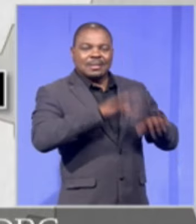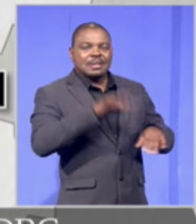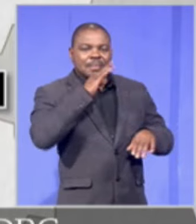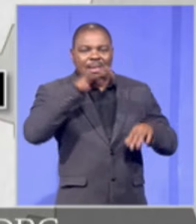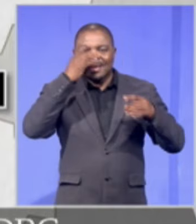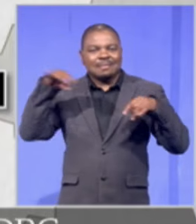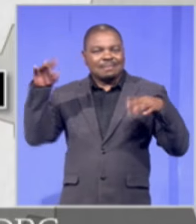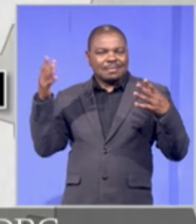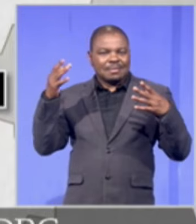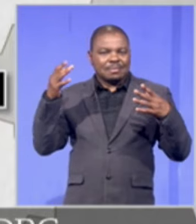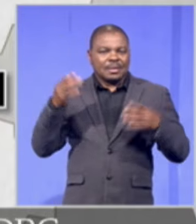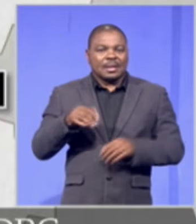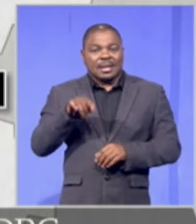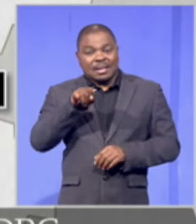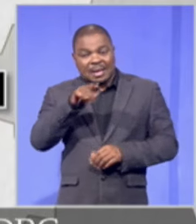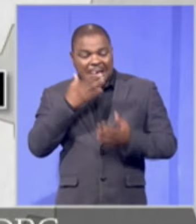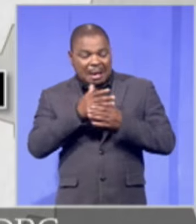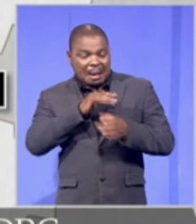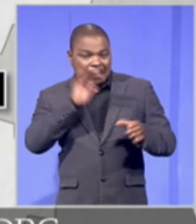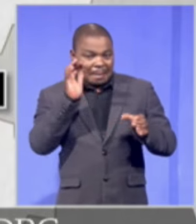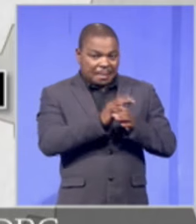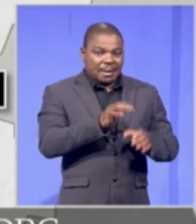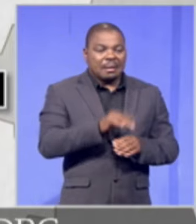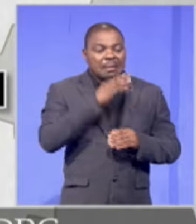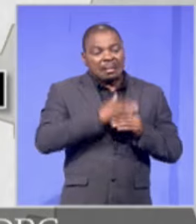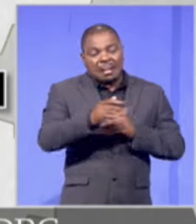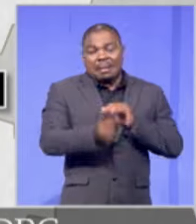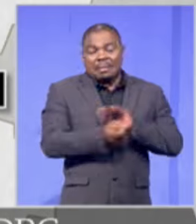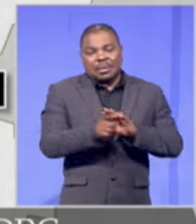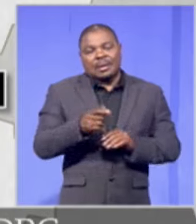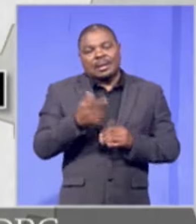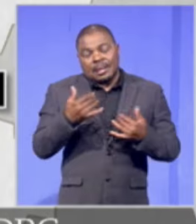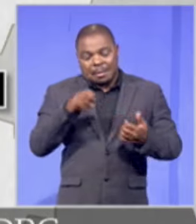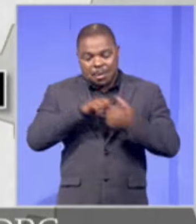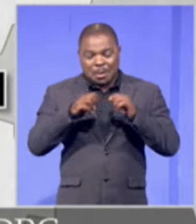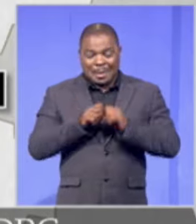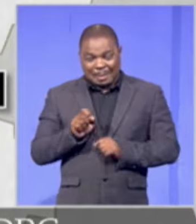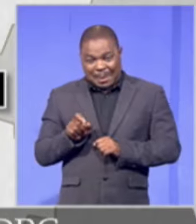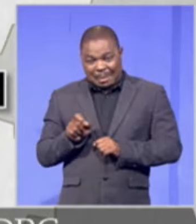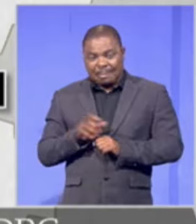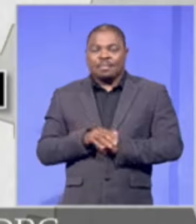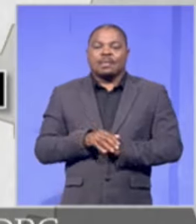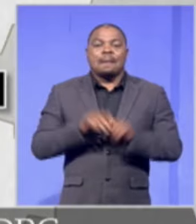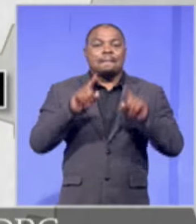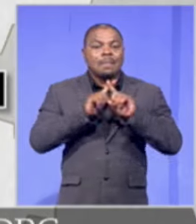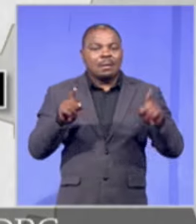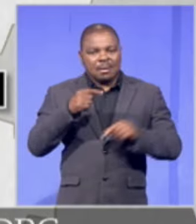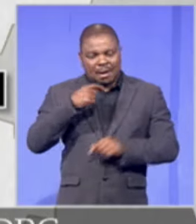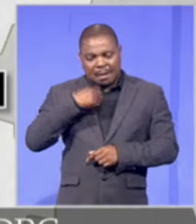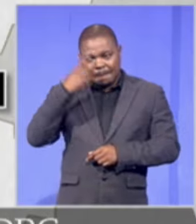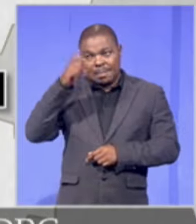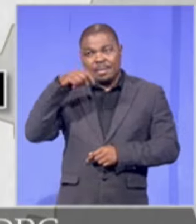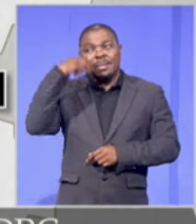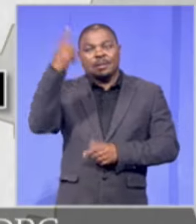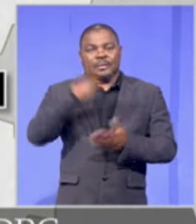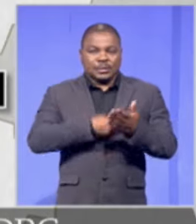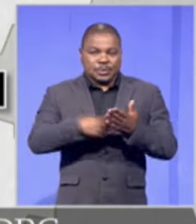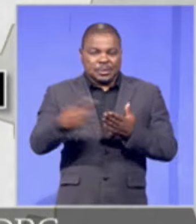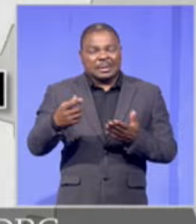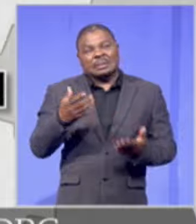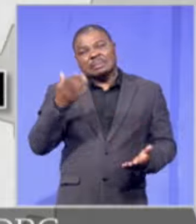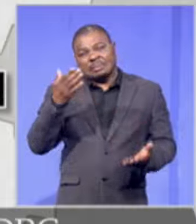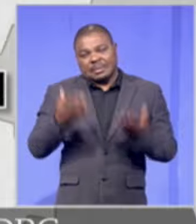bang ba ka selwa tsile mo ho tla etsahalang. Ke bone ka re bothata bo mo, empa ke a tshepa beke e tlang ho tla ba